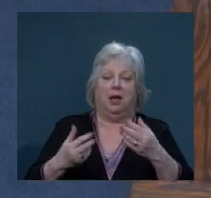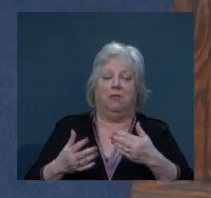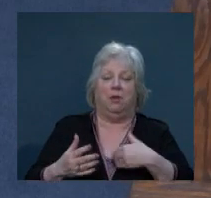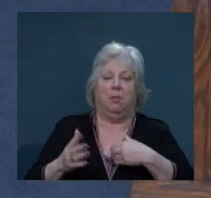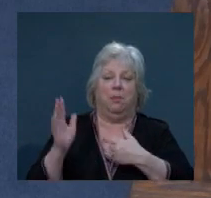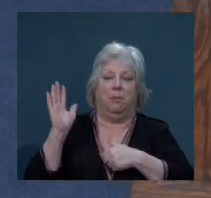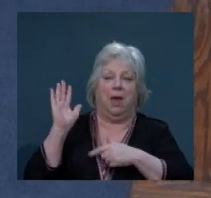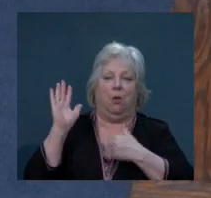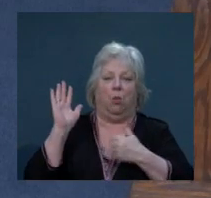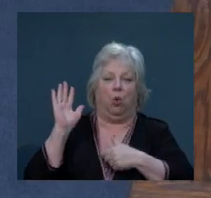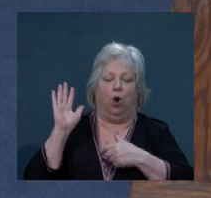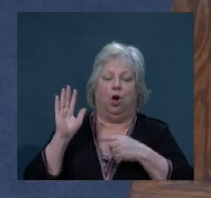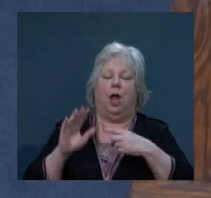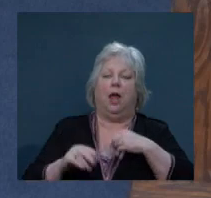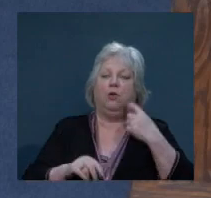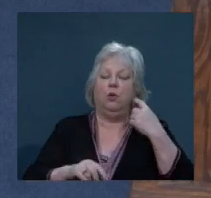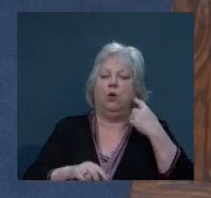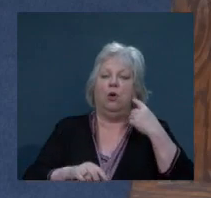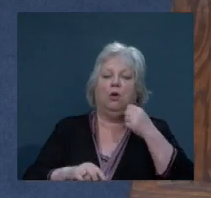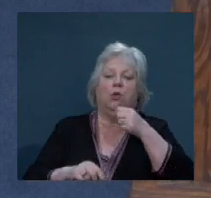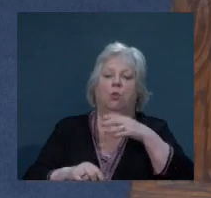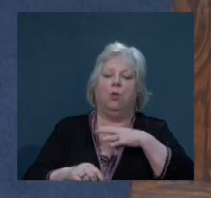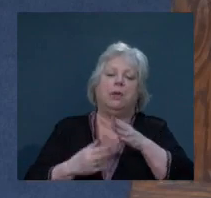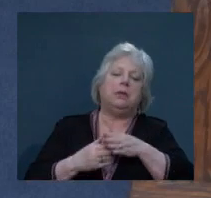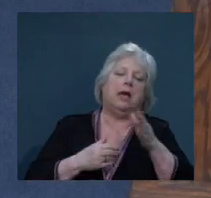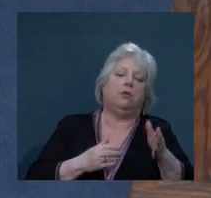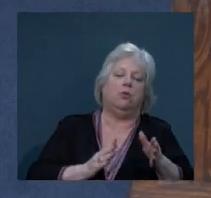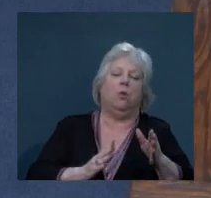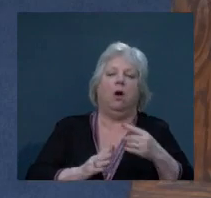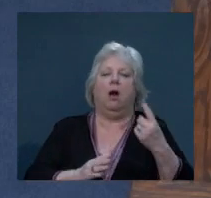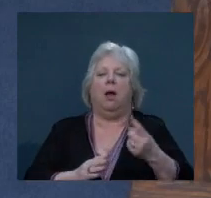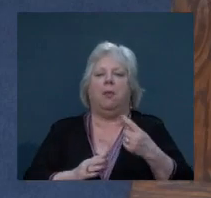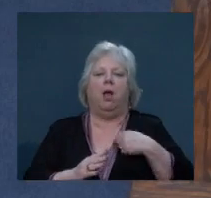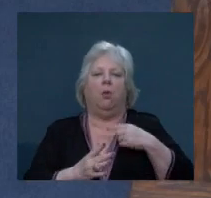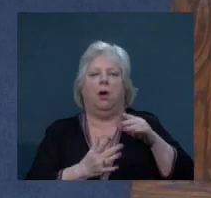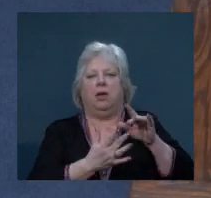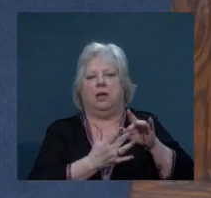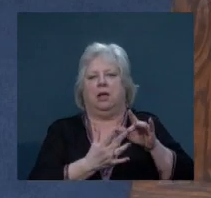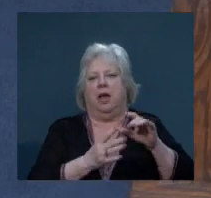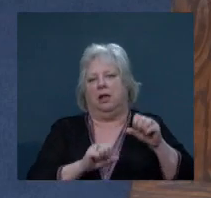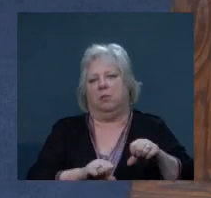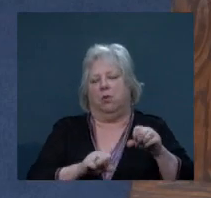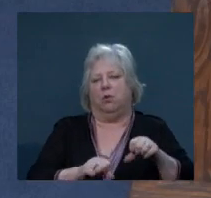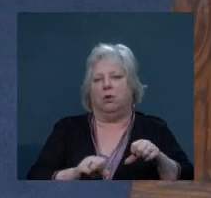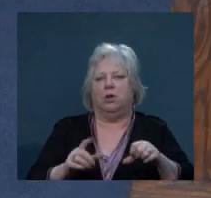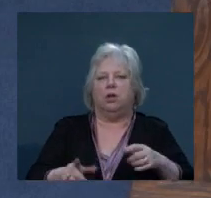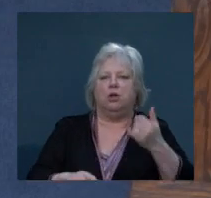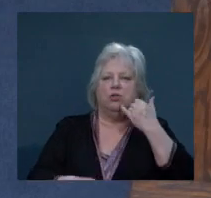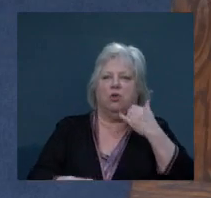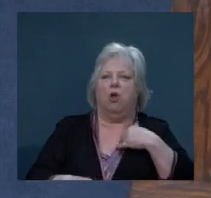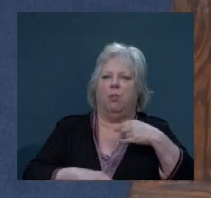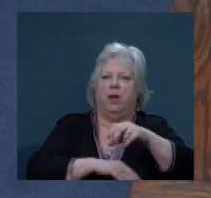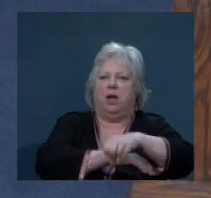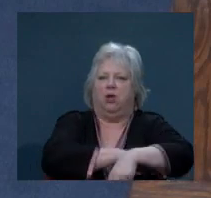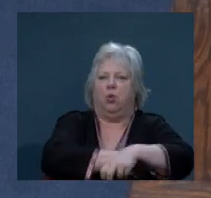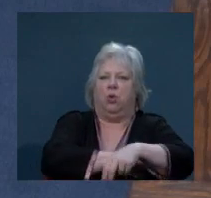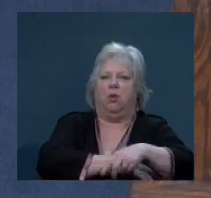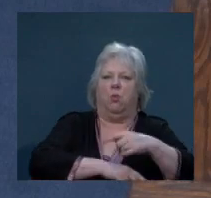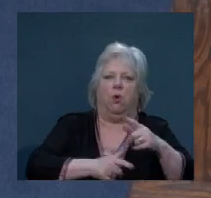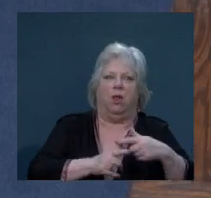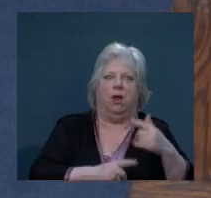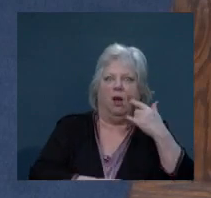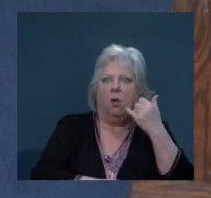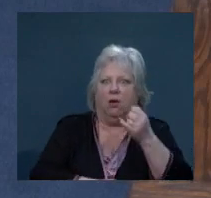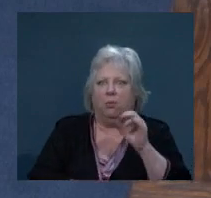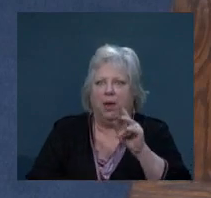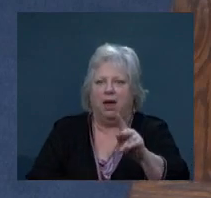the lady next door tell you I'm always accessible. She texts me and called me 2 o'clock in the morning. I hit her back.